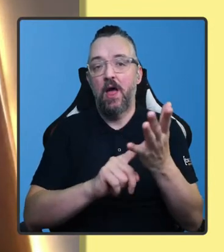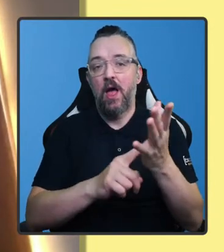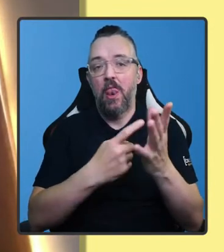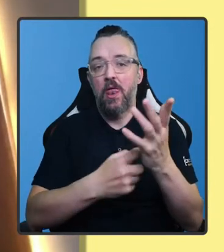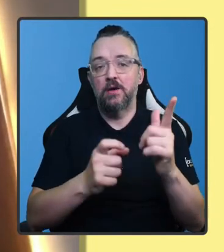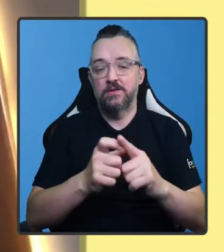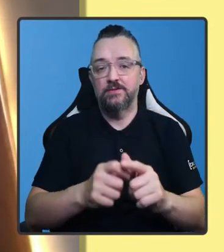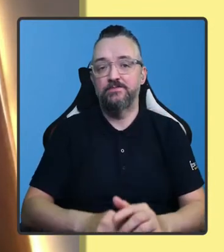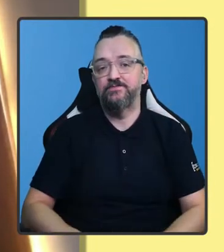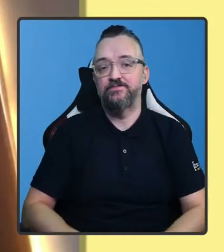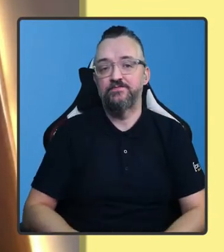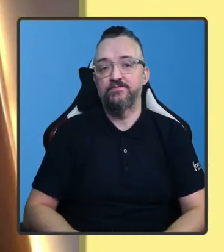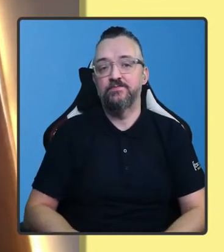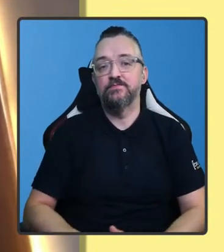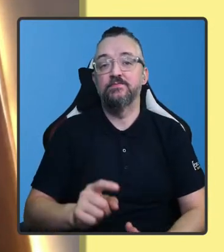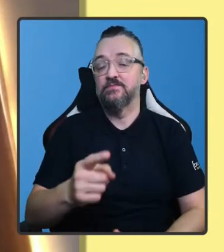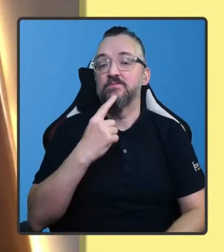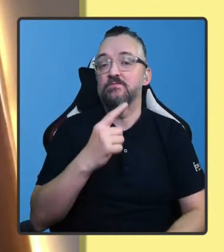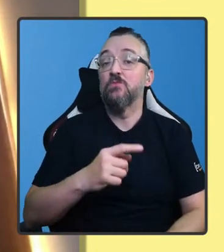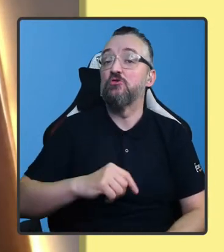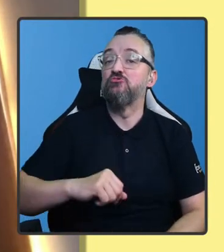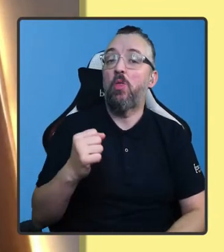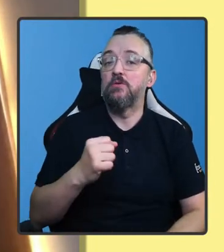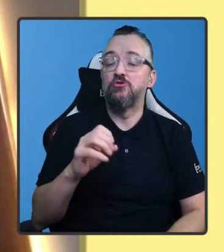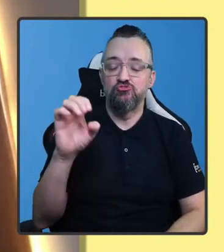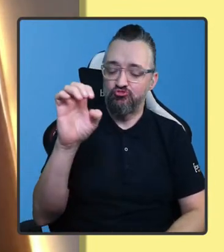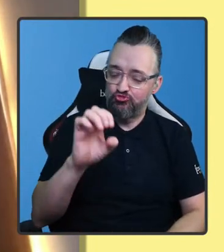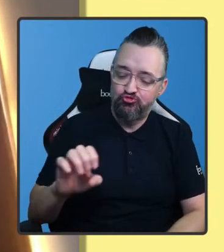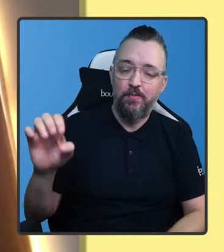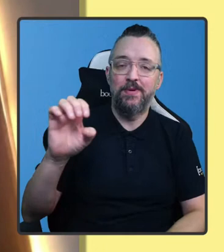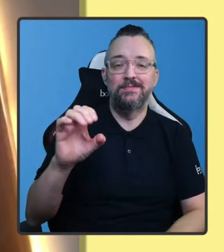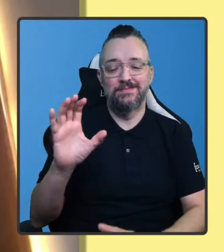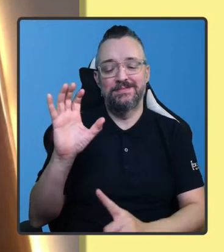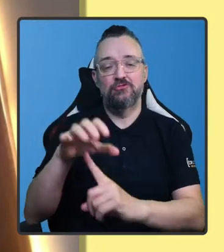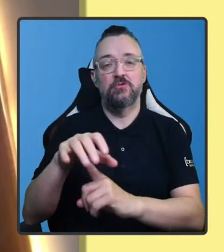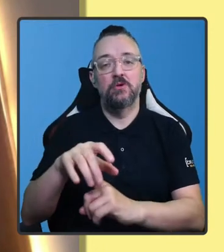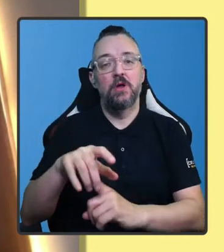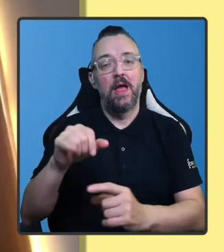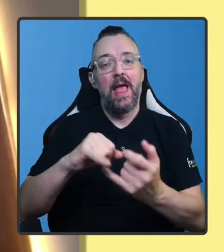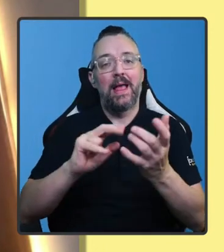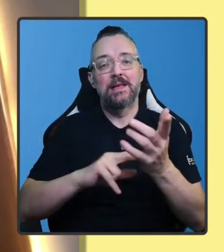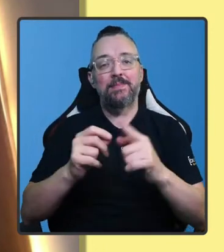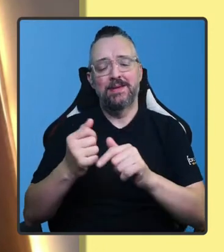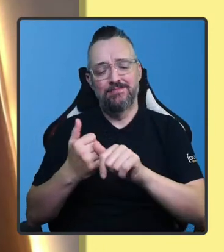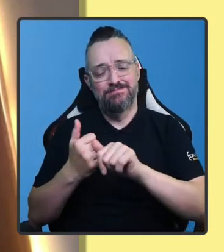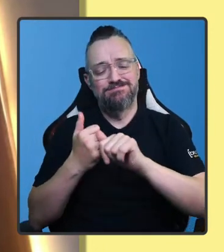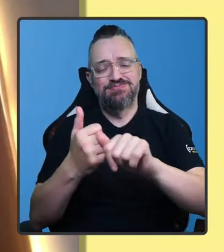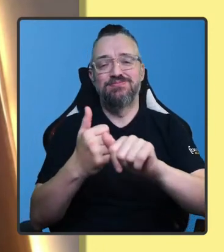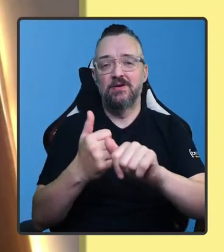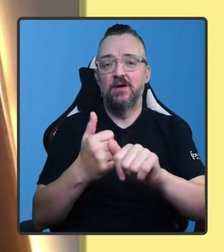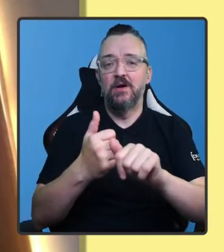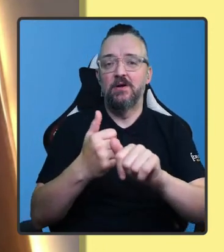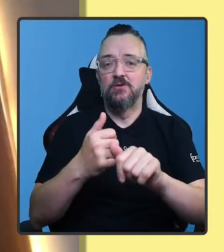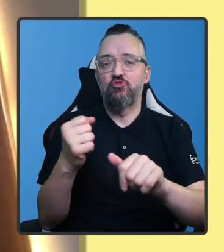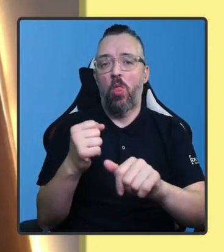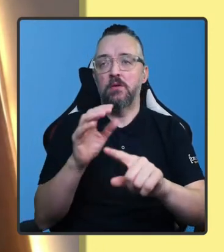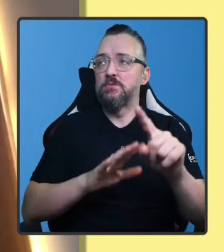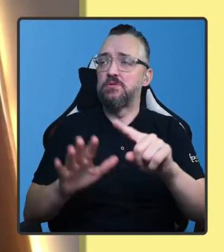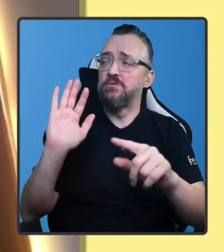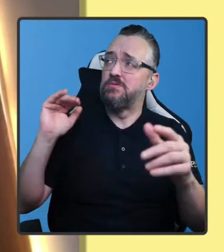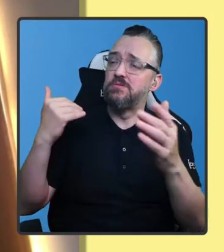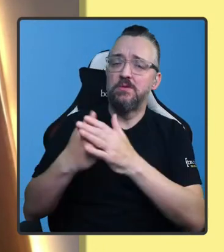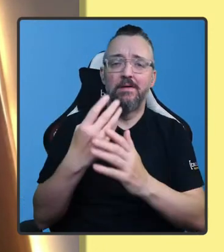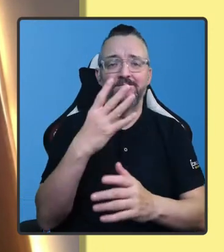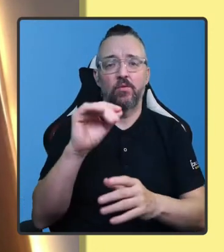Scotland is a European nation, and the SNP have stood up for Scotland in Europe for over 40 years. We have sent